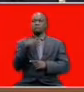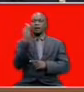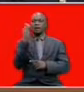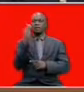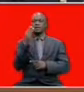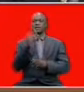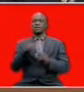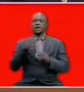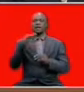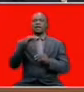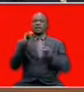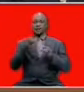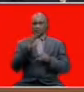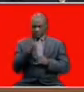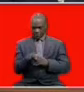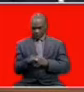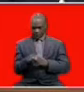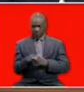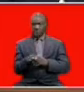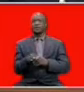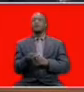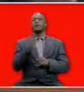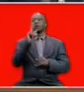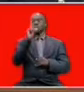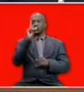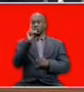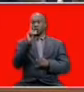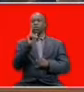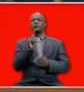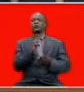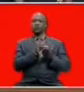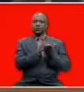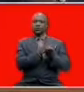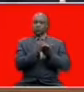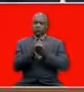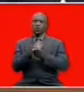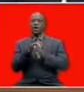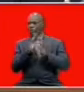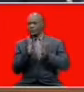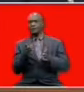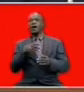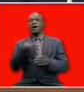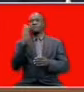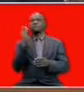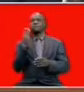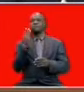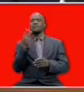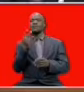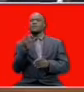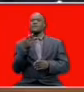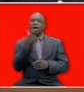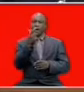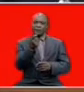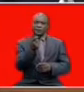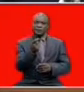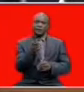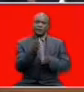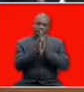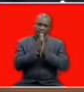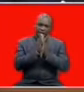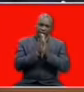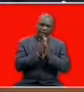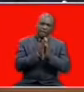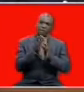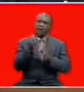what to expect. Bible says to him is able to do exceedingly and abundantly more than what we ask or more than what we pray for. So